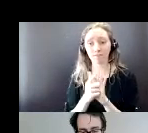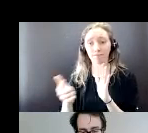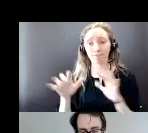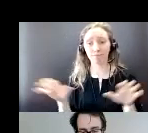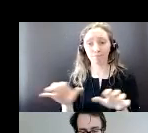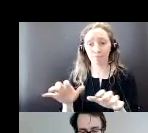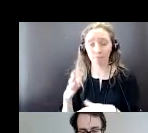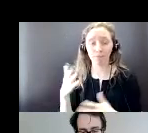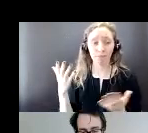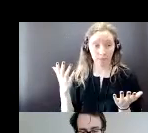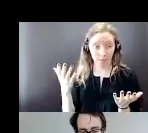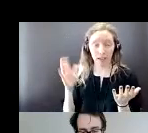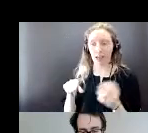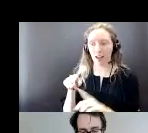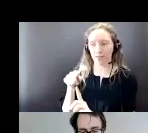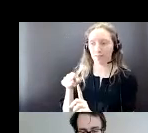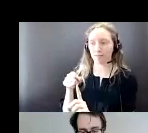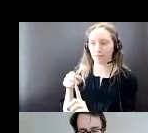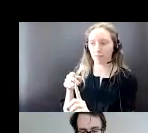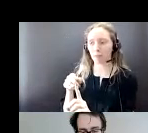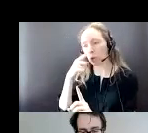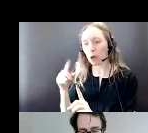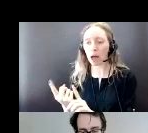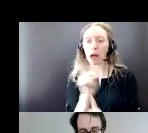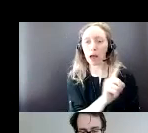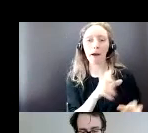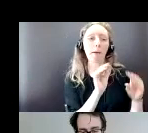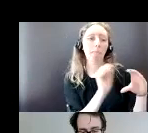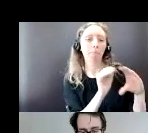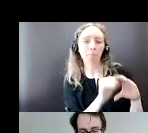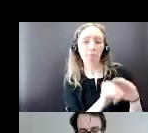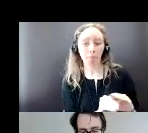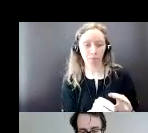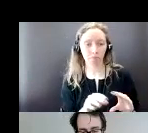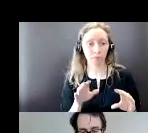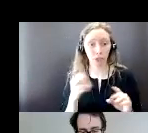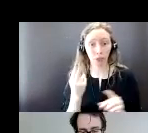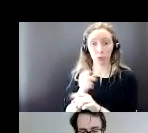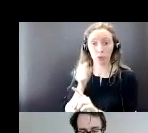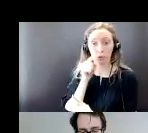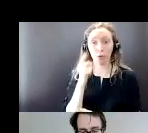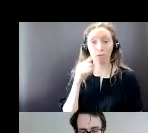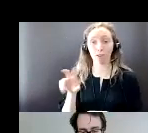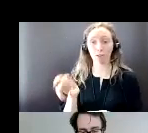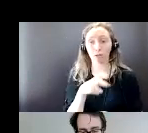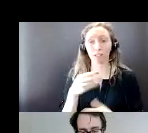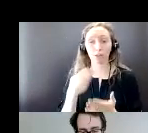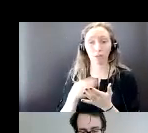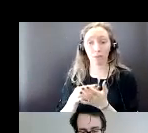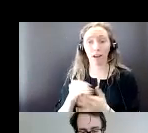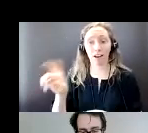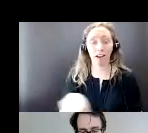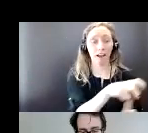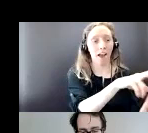other scams. And they're using you to transfer the funds to them